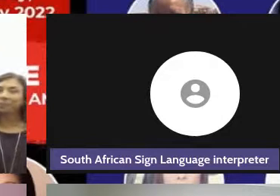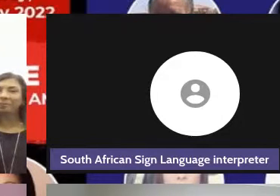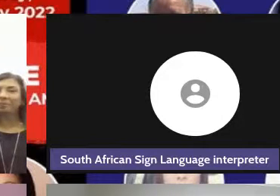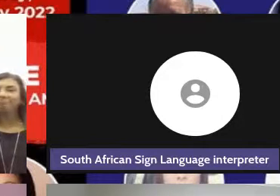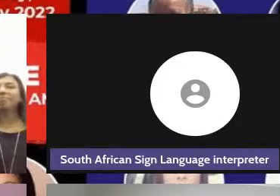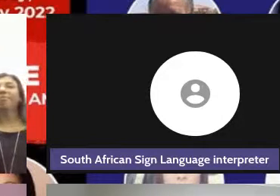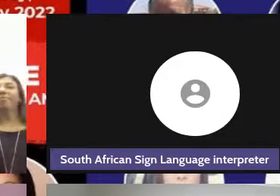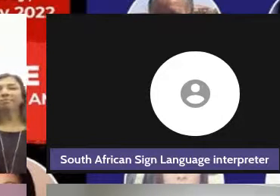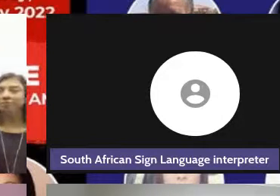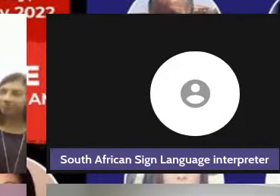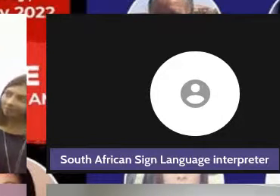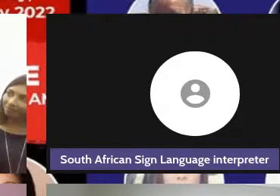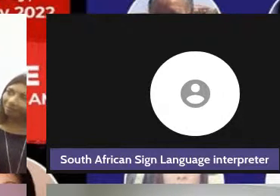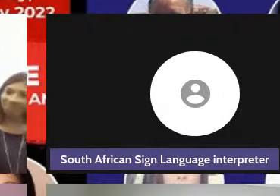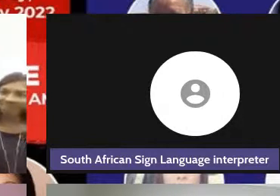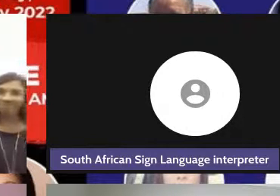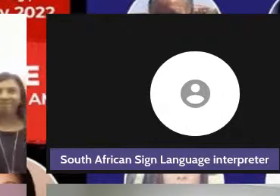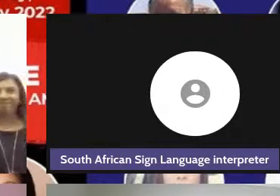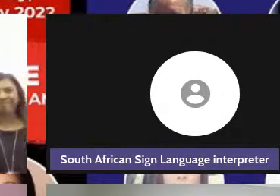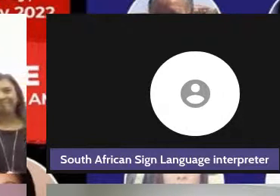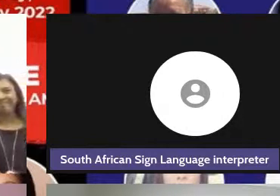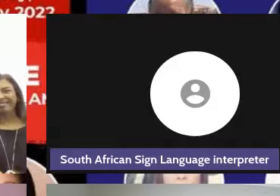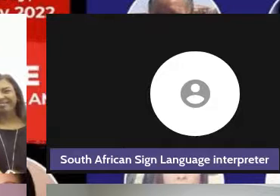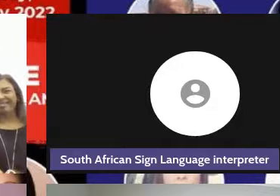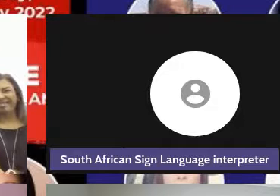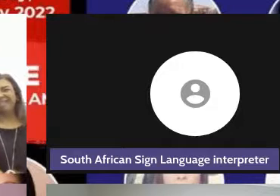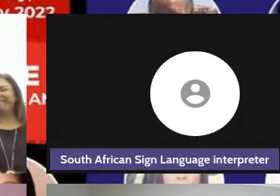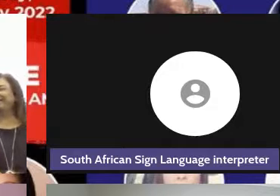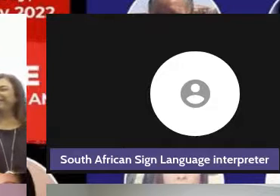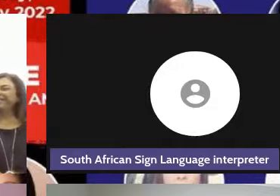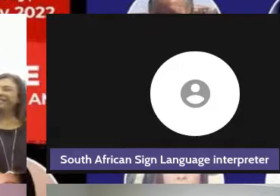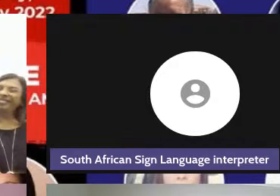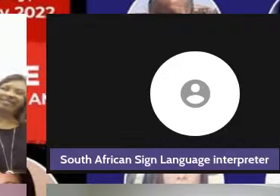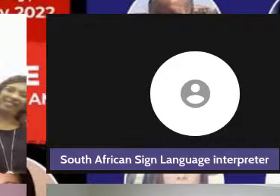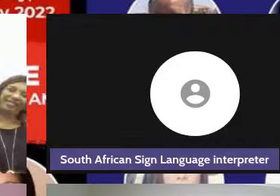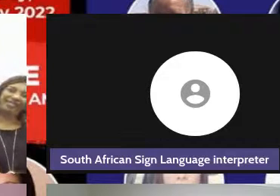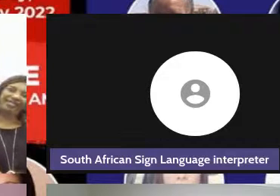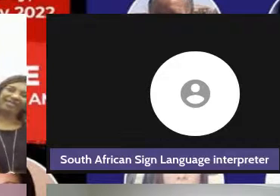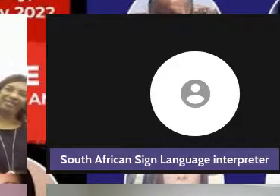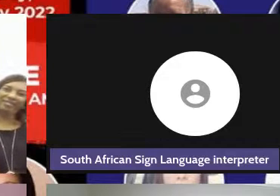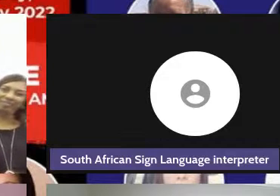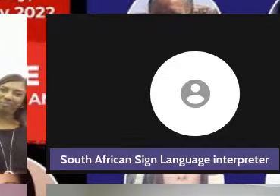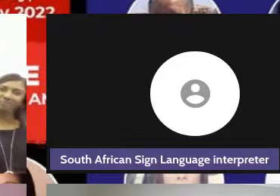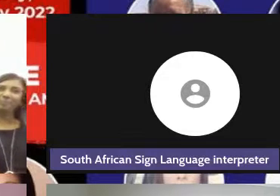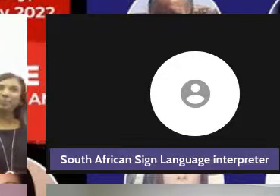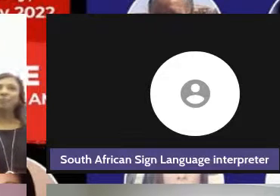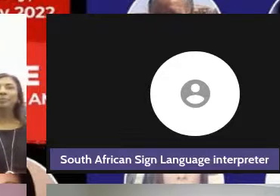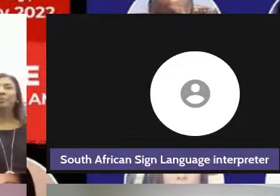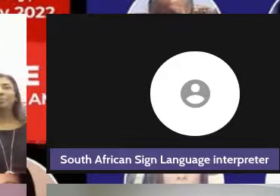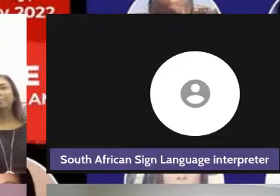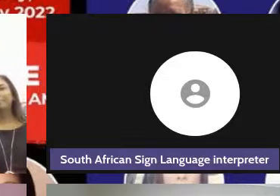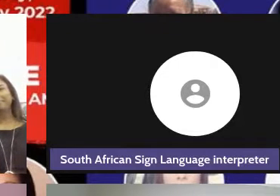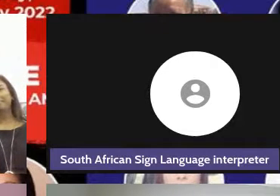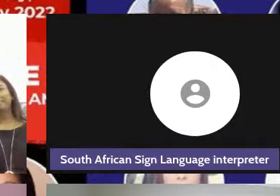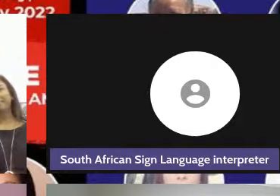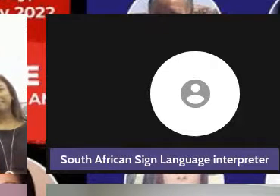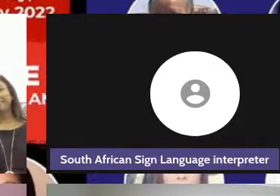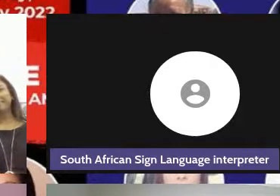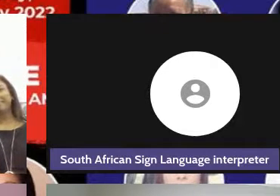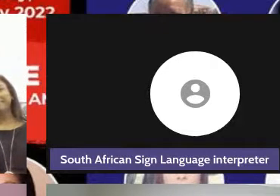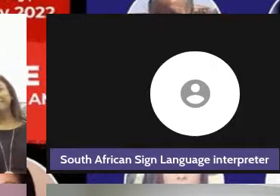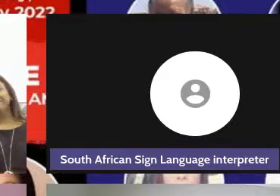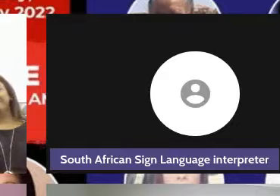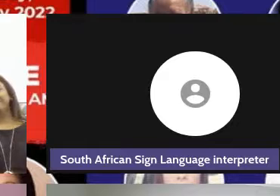refer to me as. The name sign was given to me at a very young age when I was still a chubby